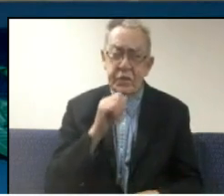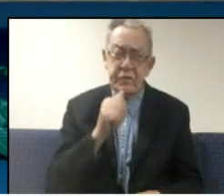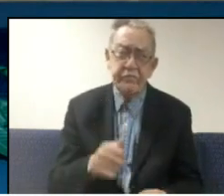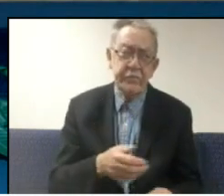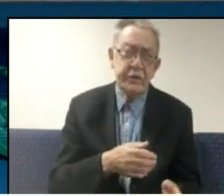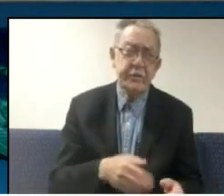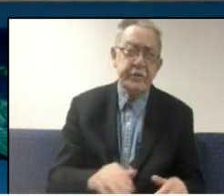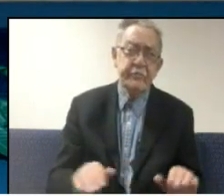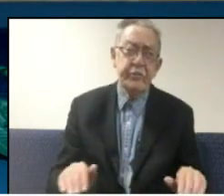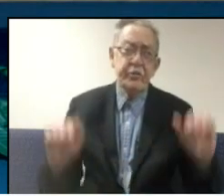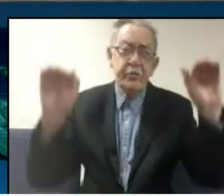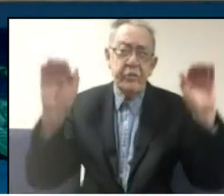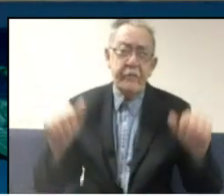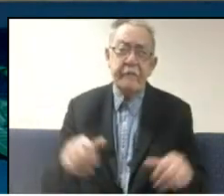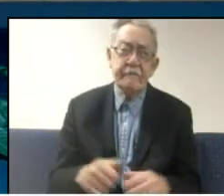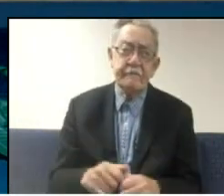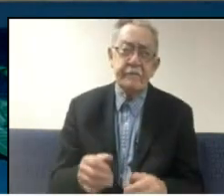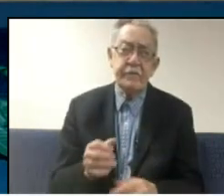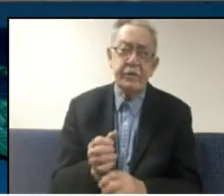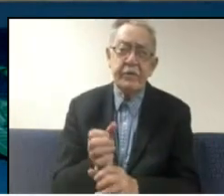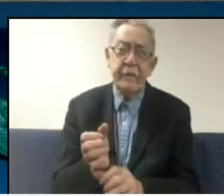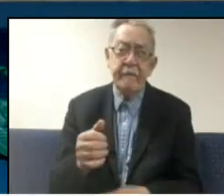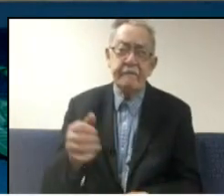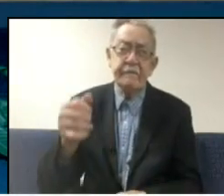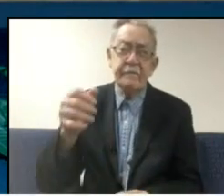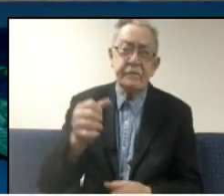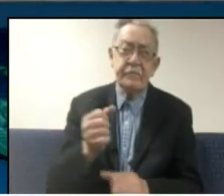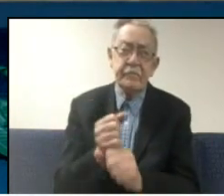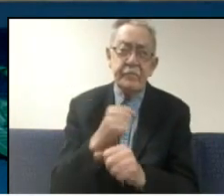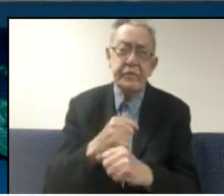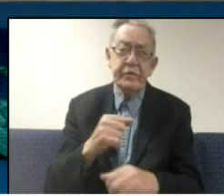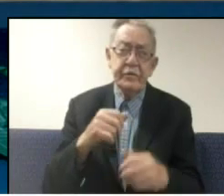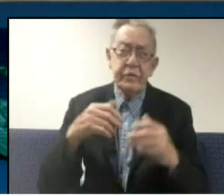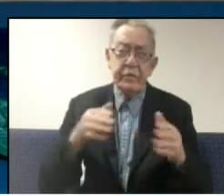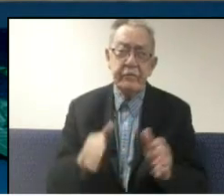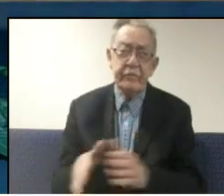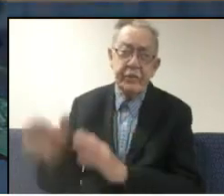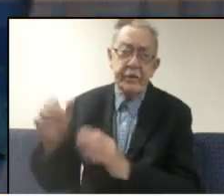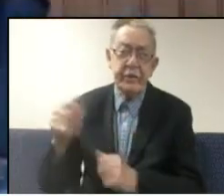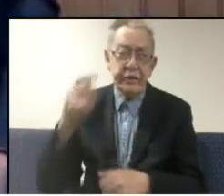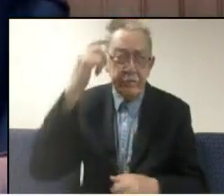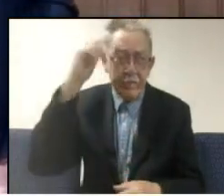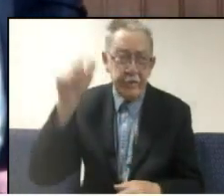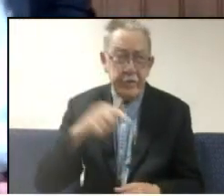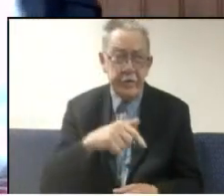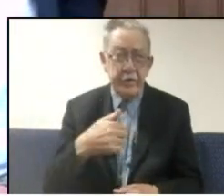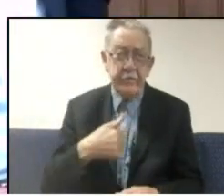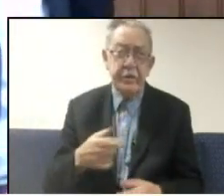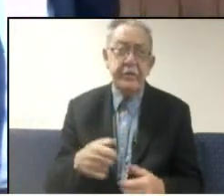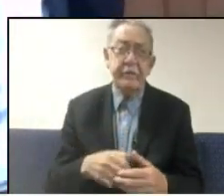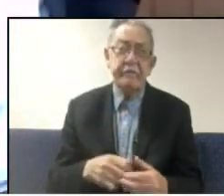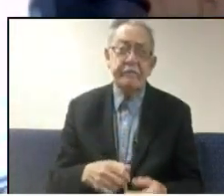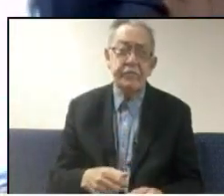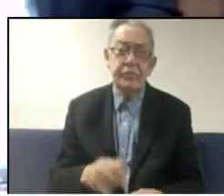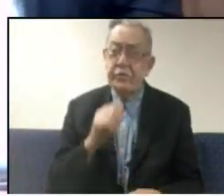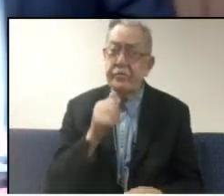had already made a plan for me. And I want you to know that you haven't slipped through the cracks either.